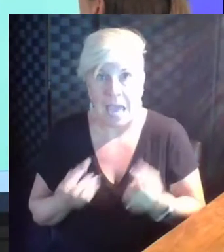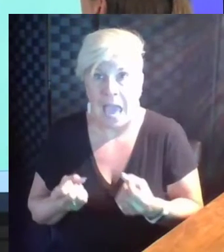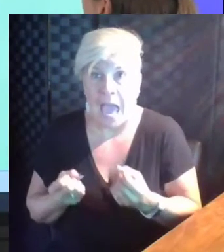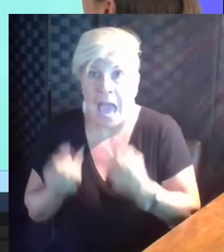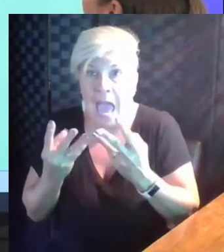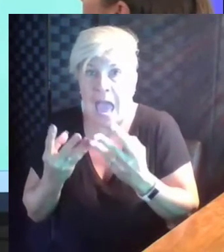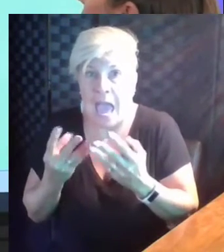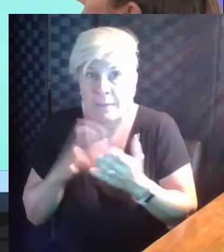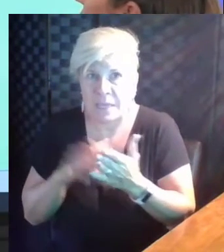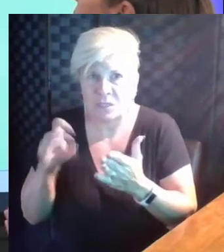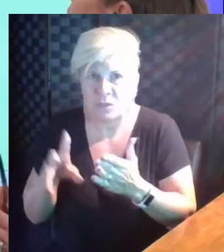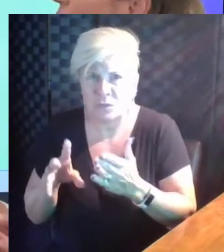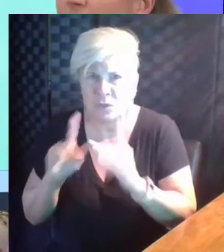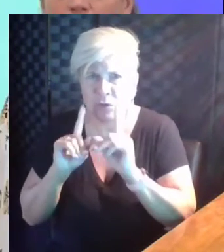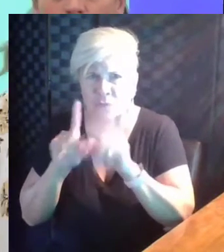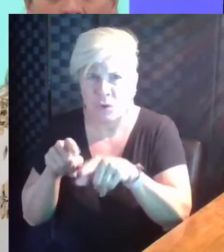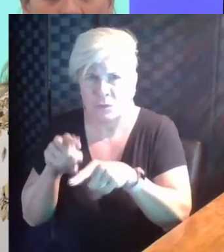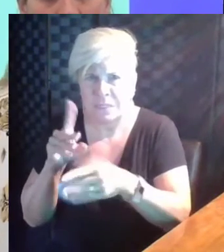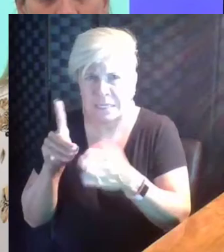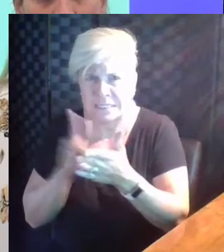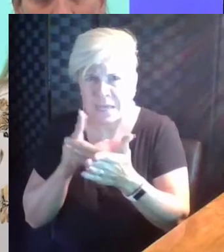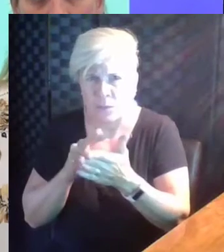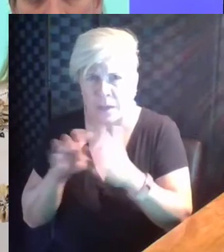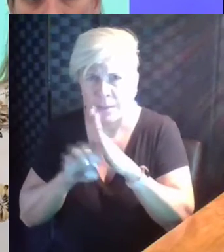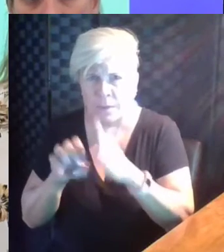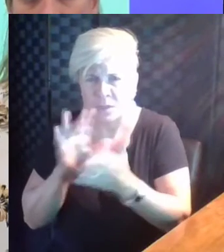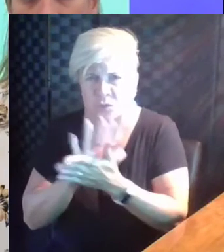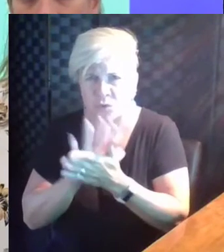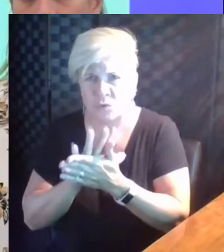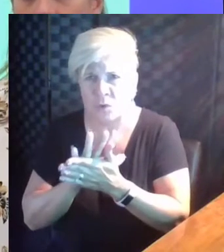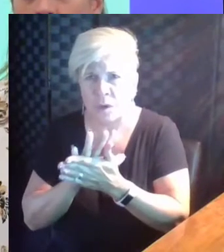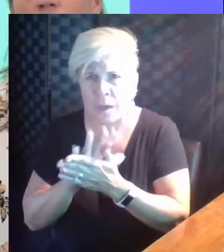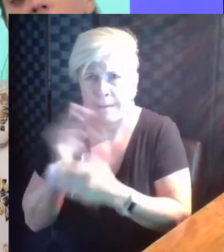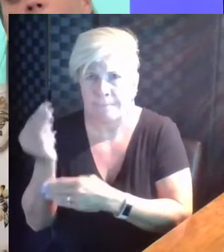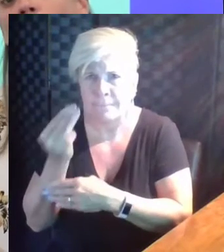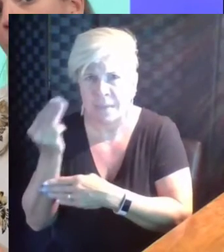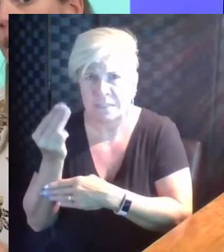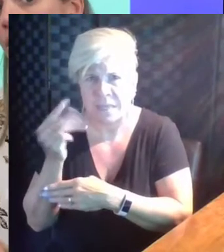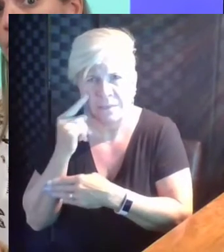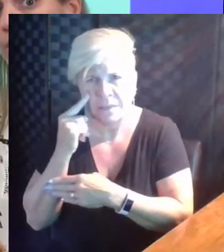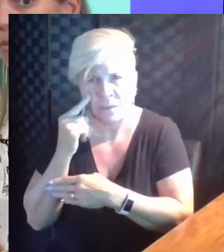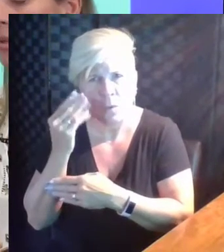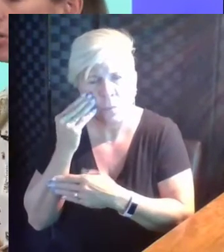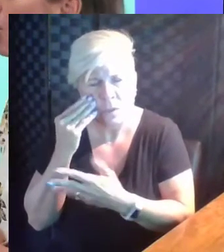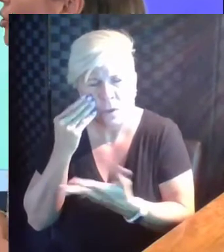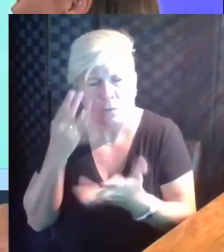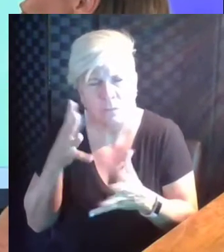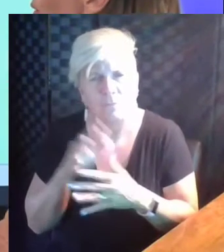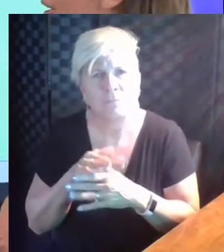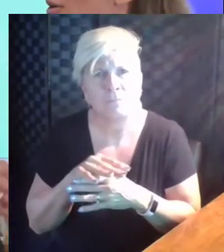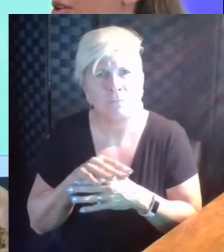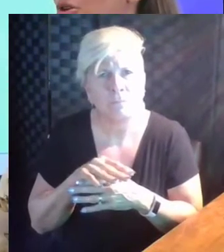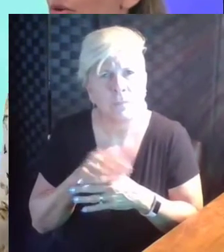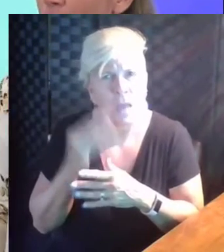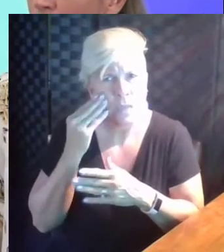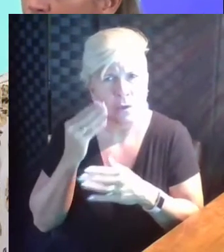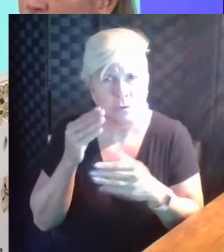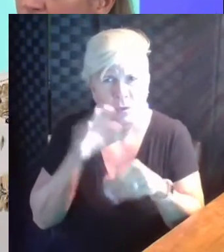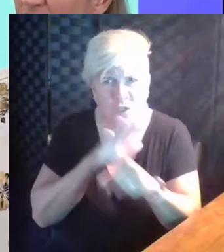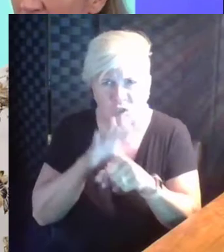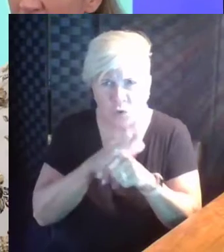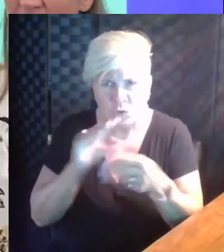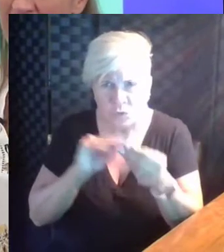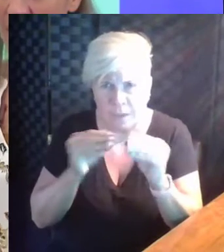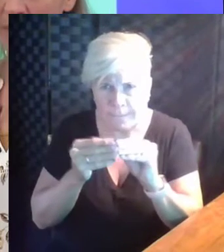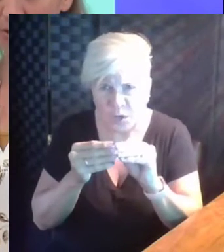absent. How many students are at Delaware Elementary School on Monday? Well, let's think about what we know. Do I know the total number